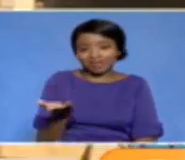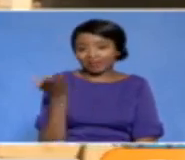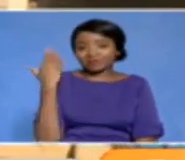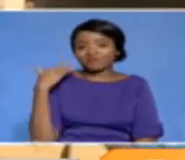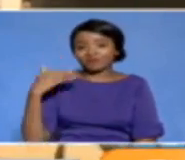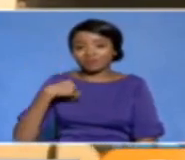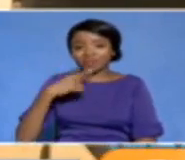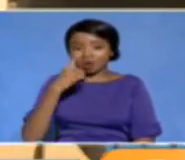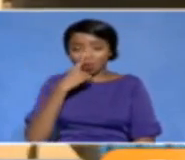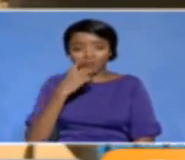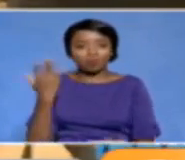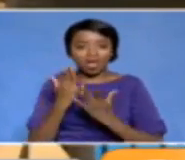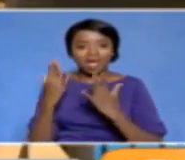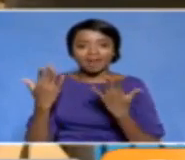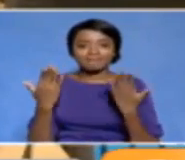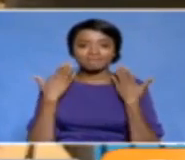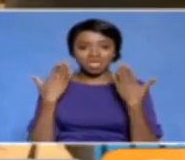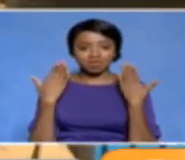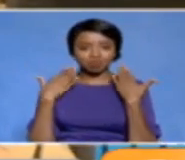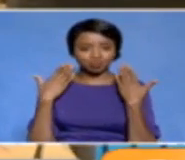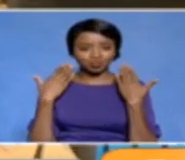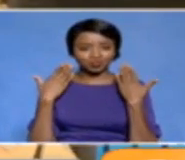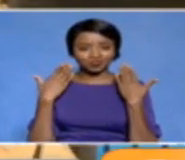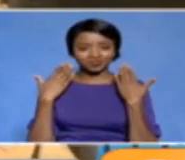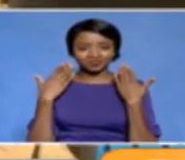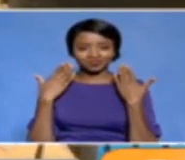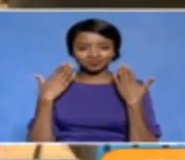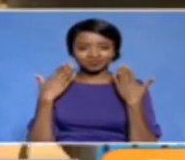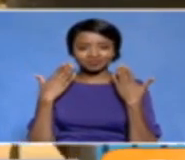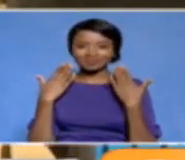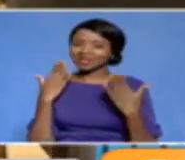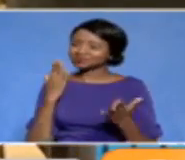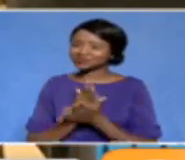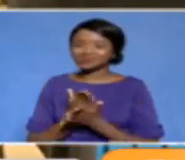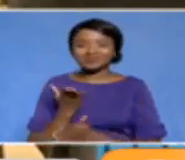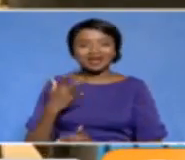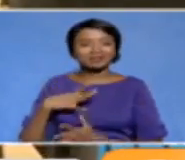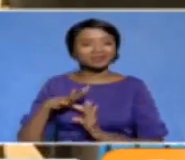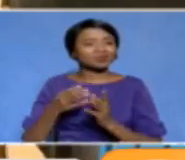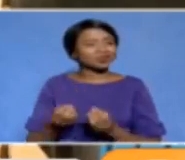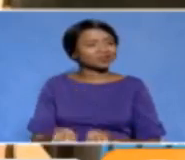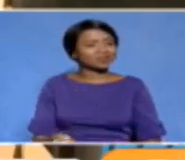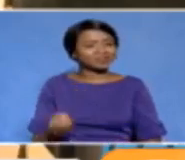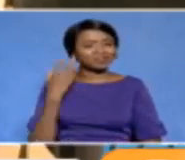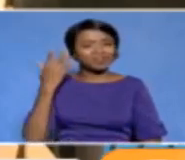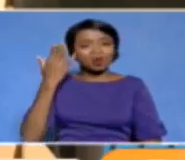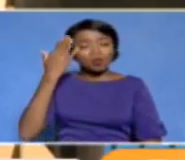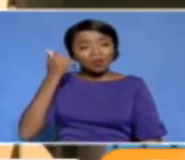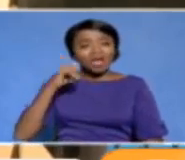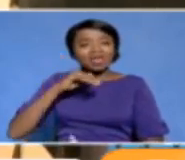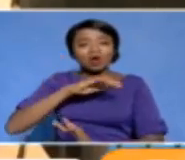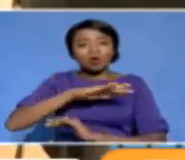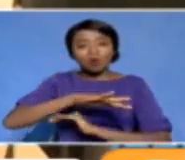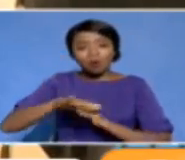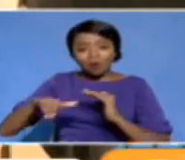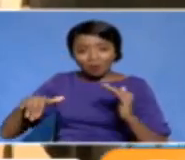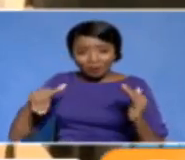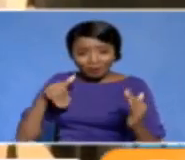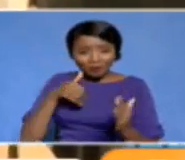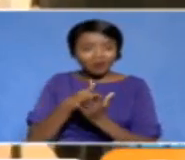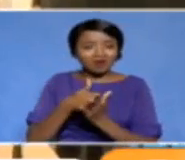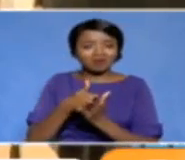Meru, it became a standoff. Kwa sababu the whole of Egoji